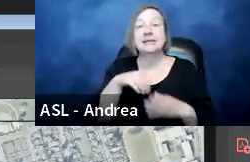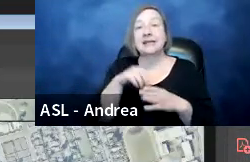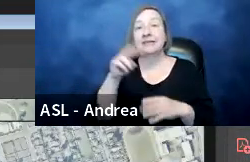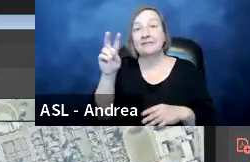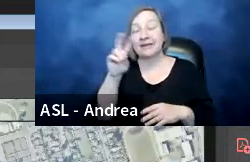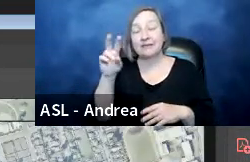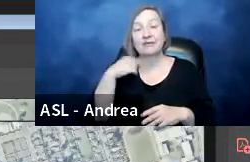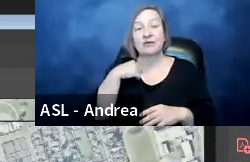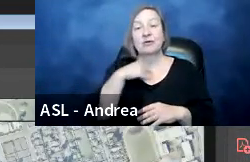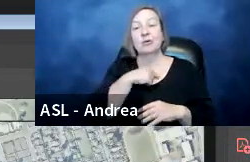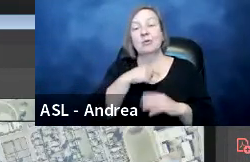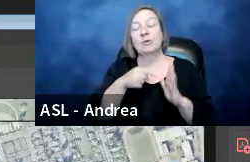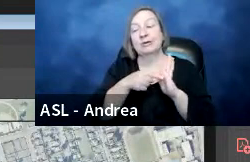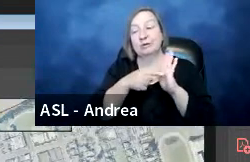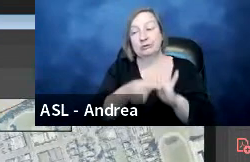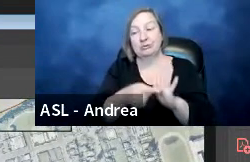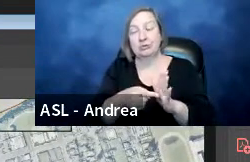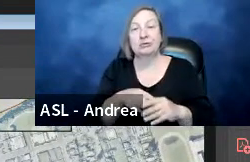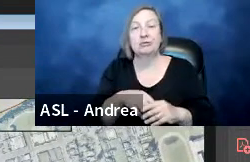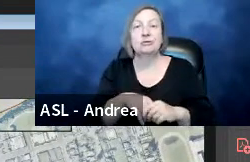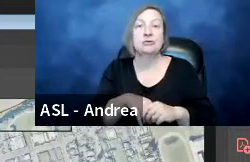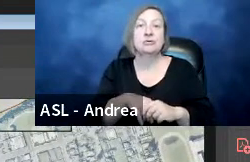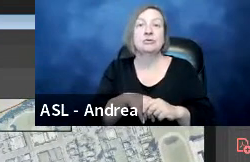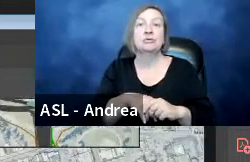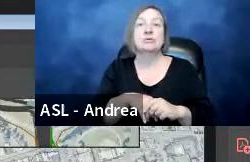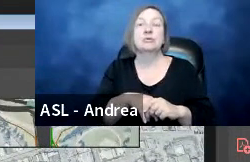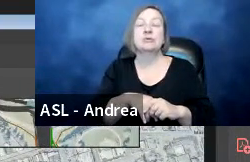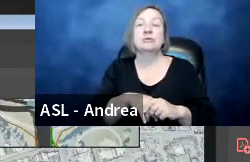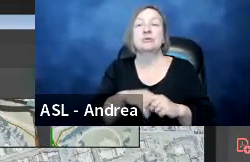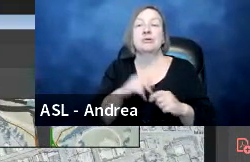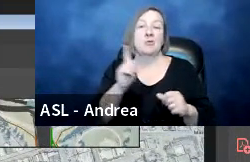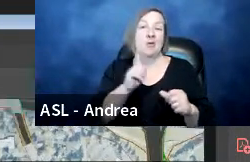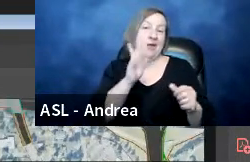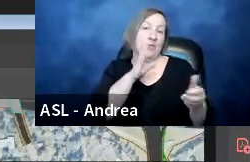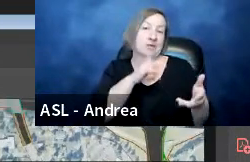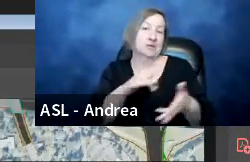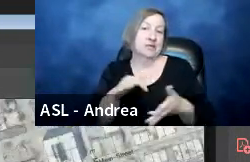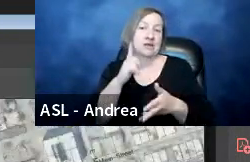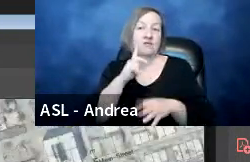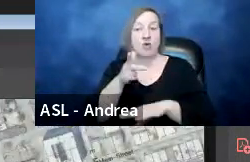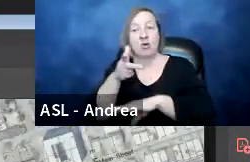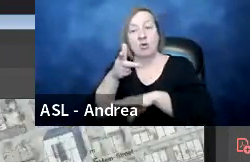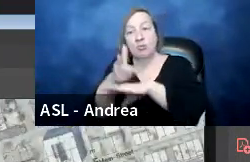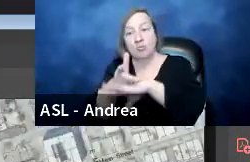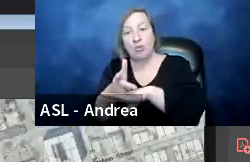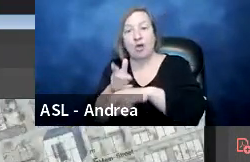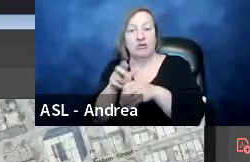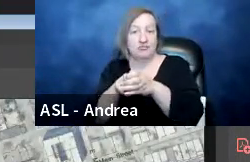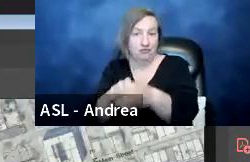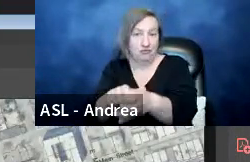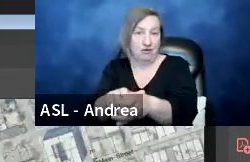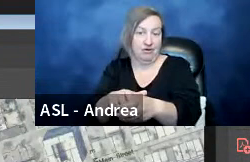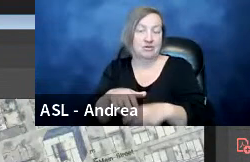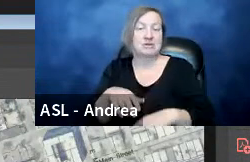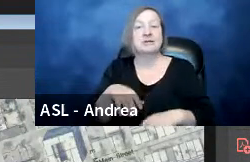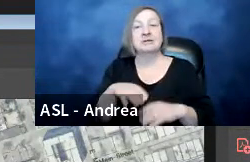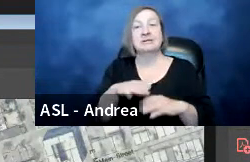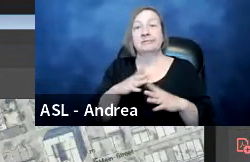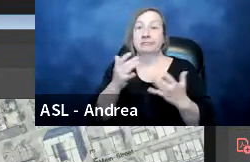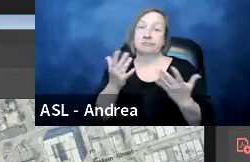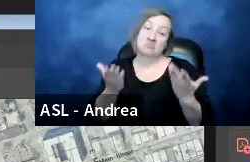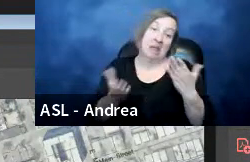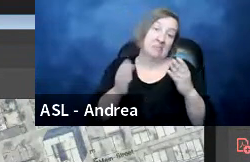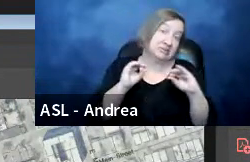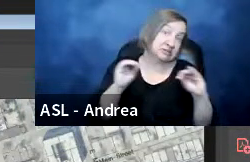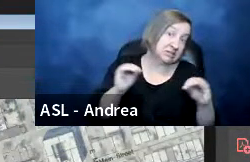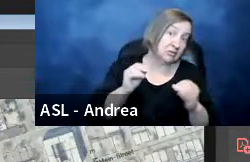reflecting the areas being studied for park and rides, ranging from 0 park and rides to 1